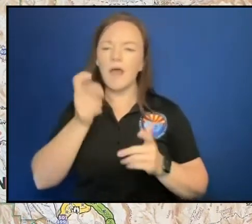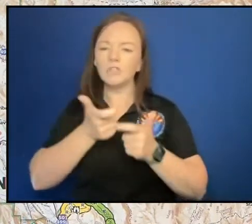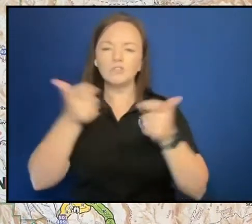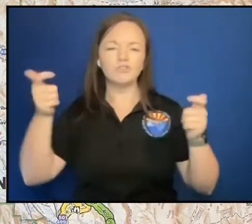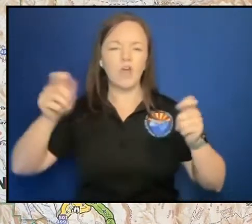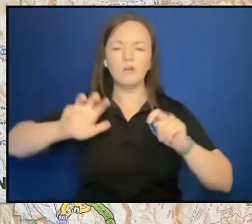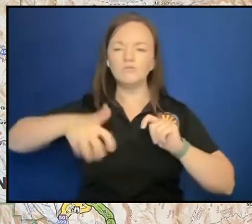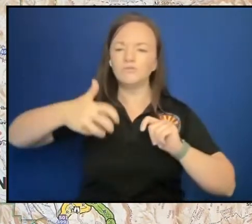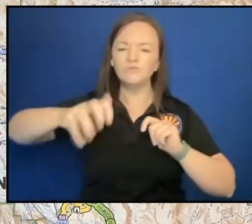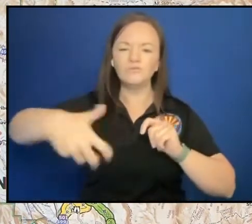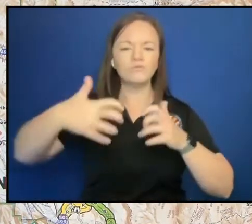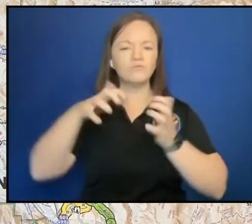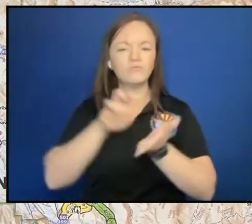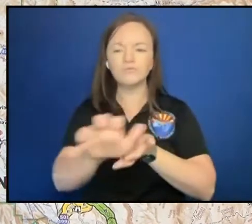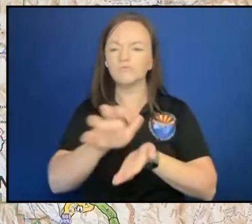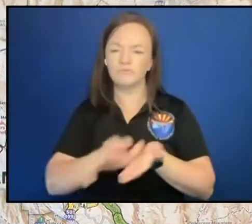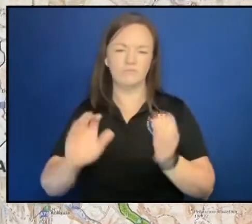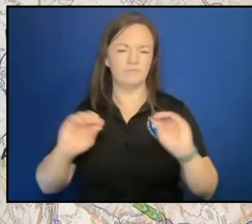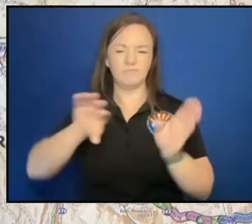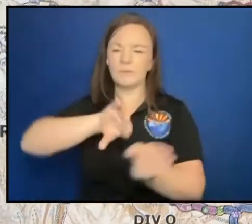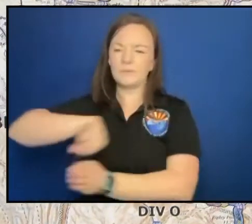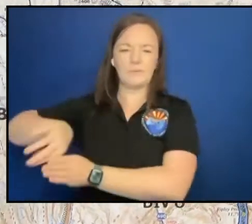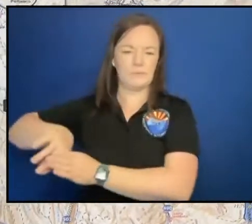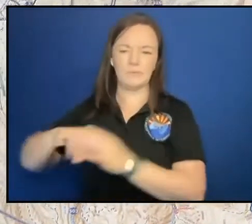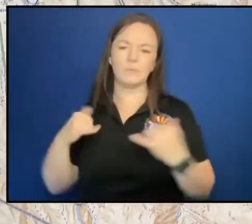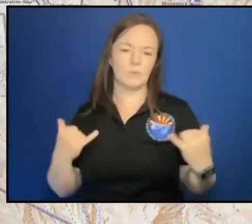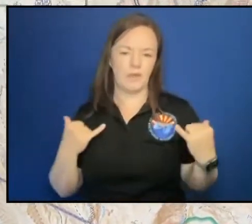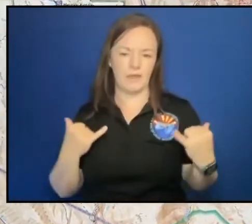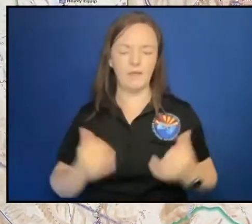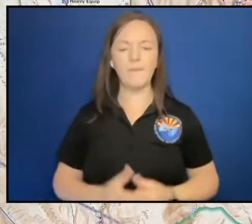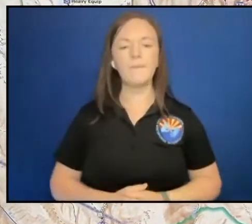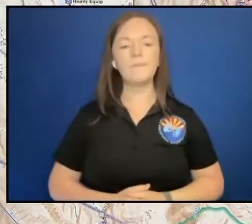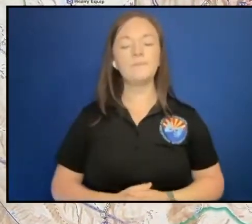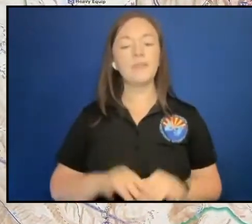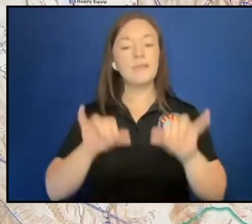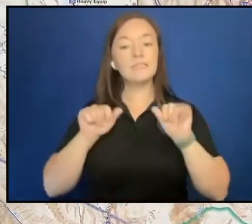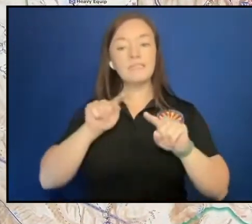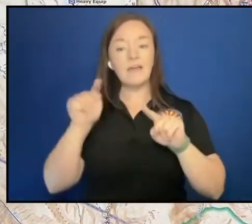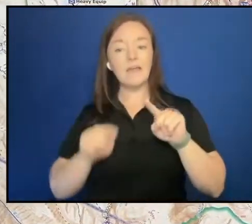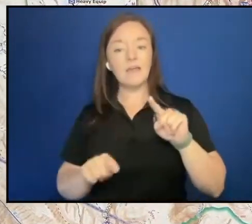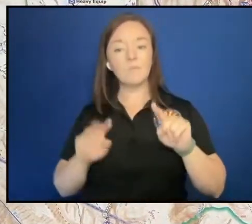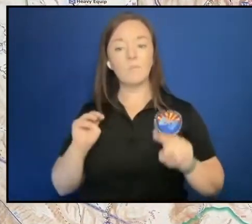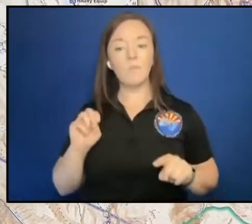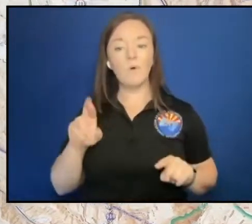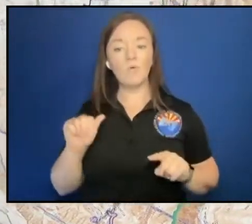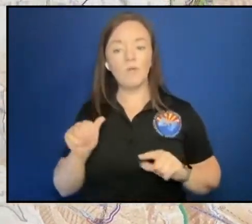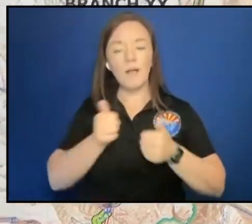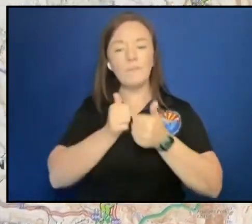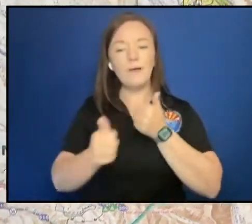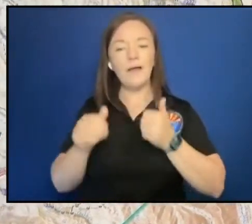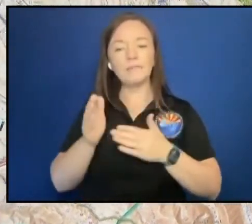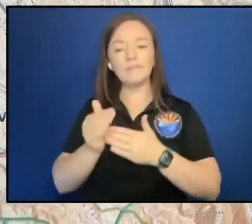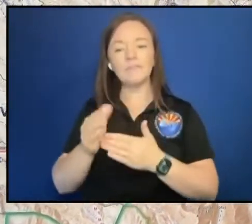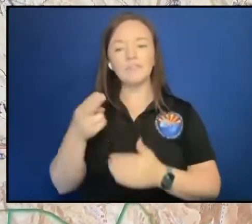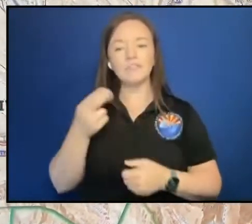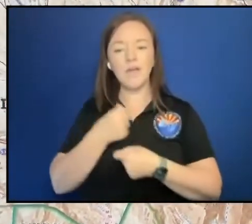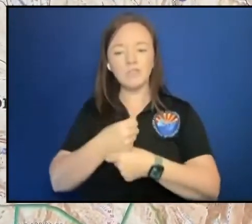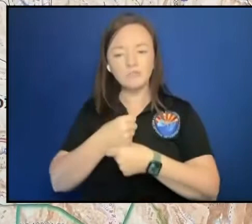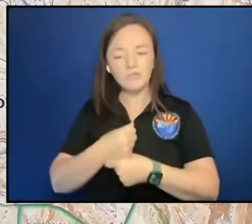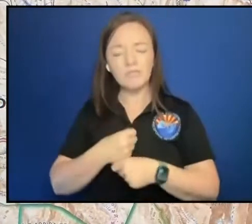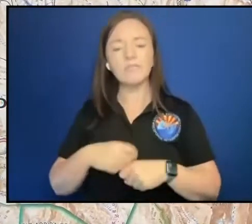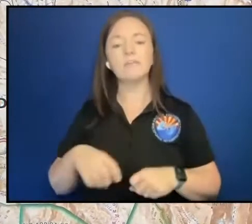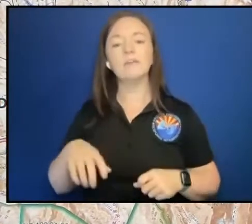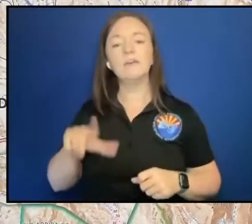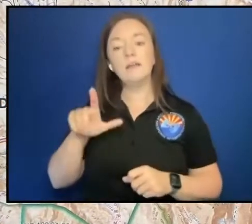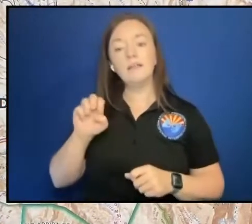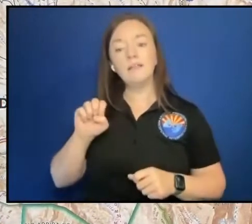that will occur today. That's same thing down here towards Mora, past the fish hatchery. Same thing down here by Leduc's. Continue to work